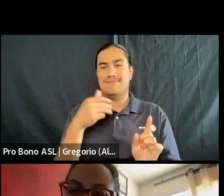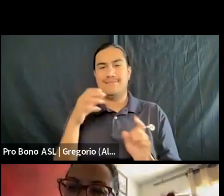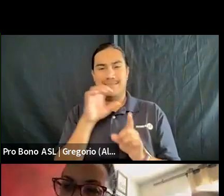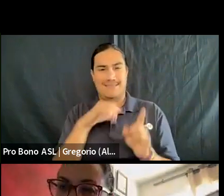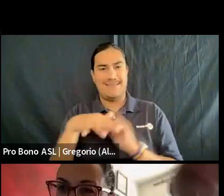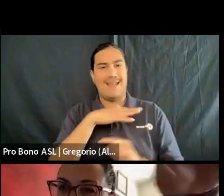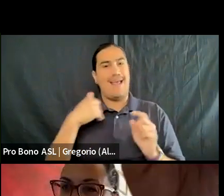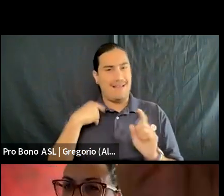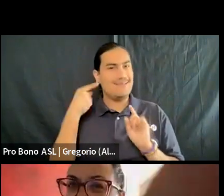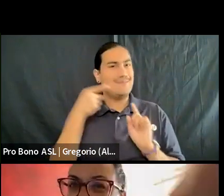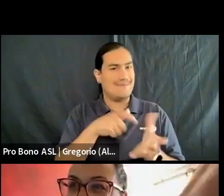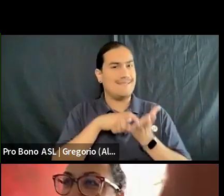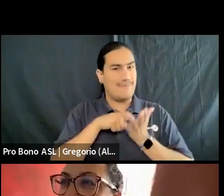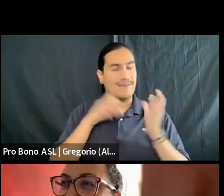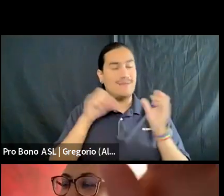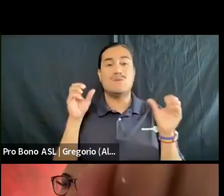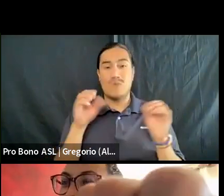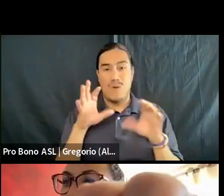So choose a setting,